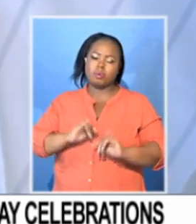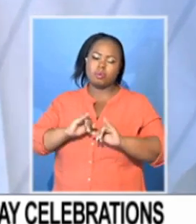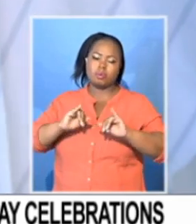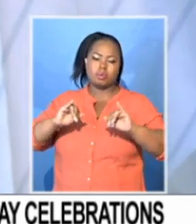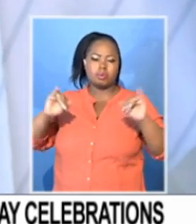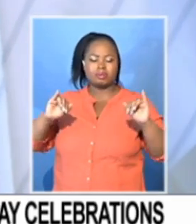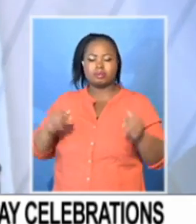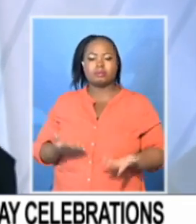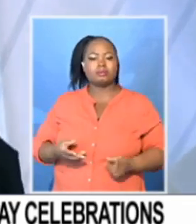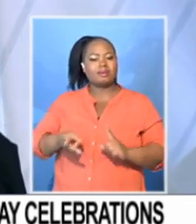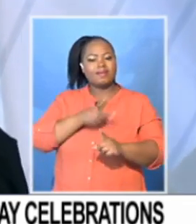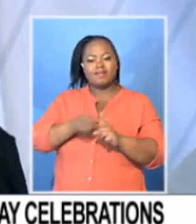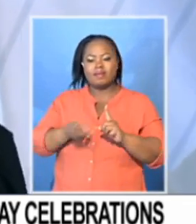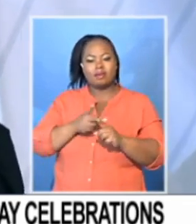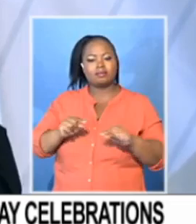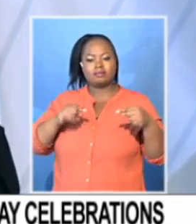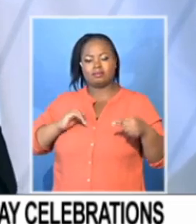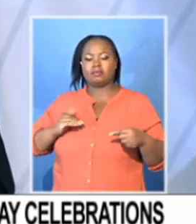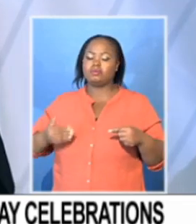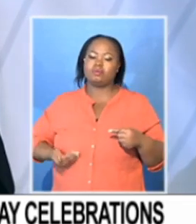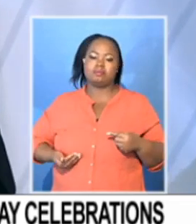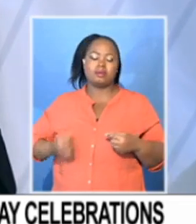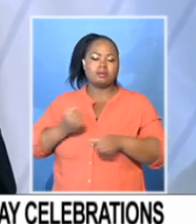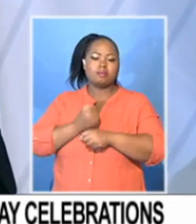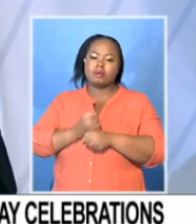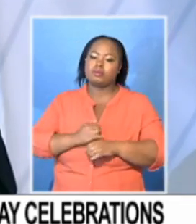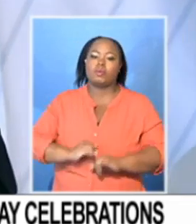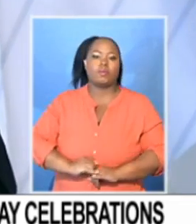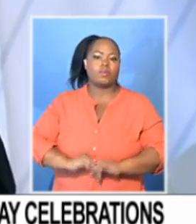perpetuates violence against women and turns